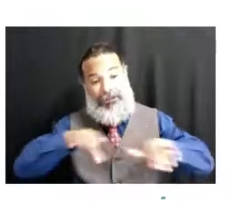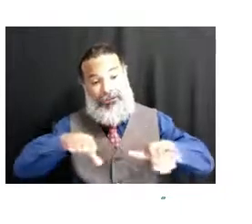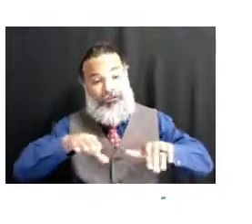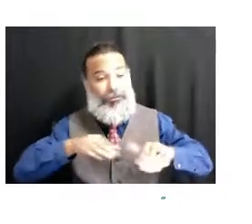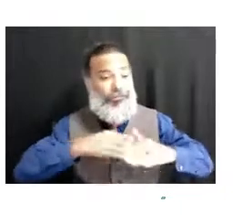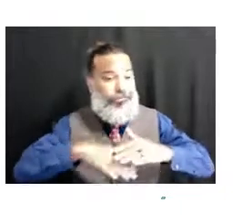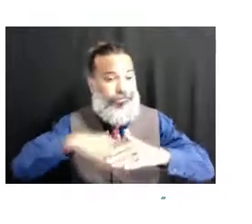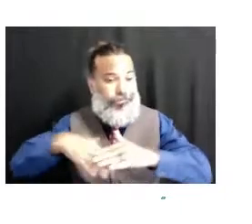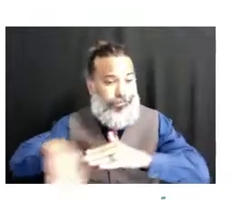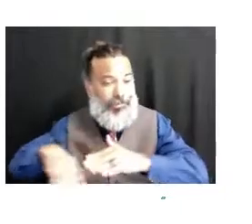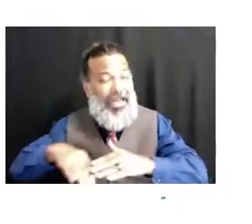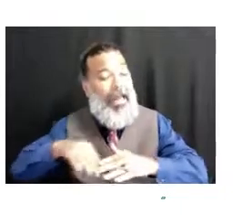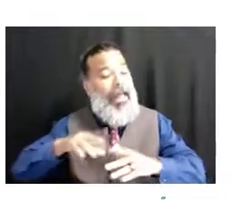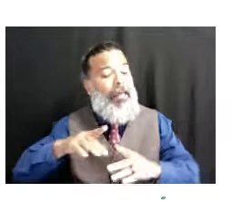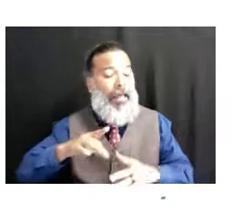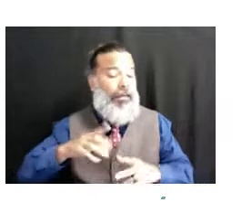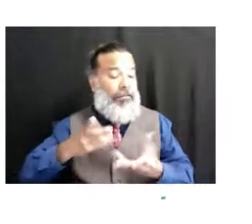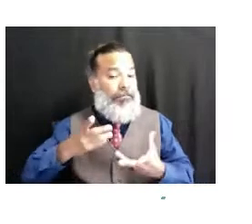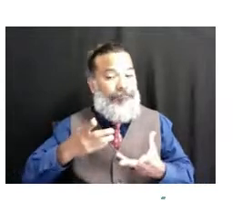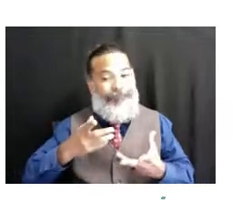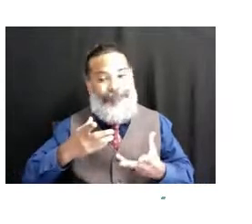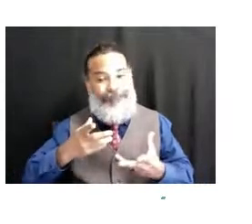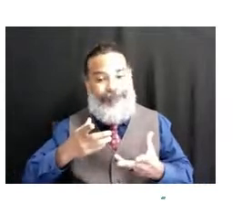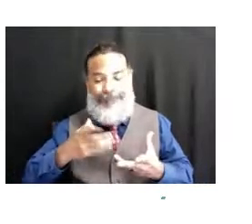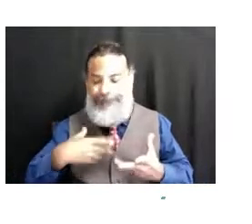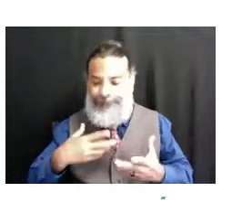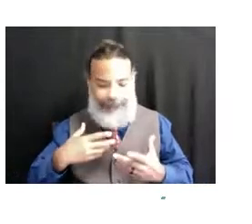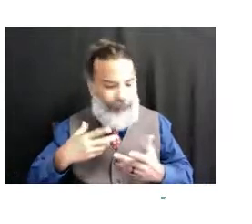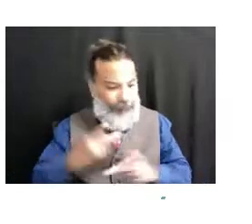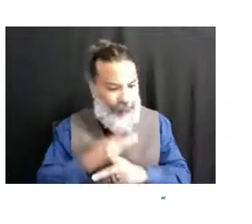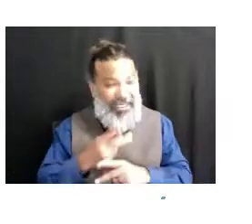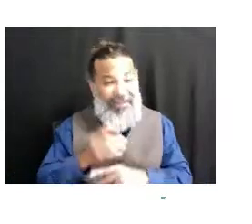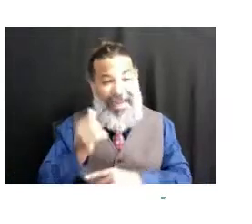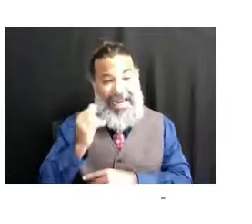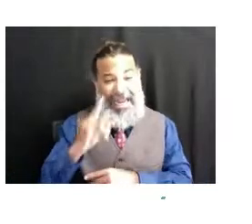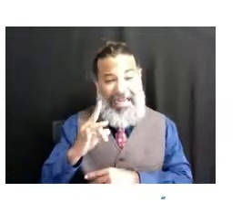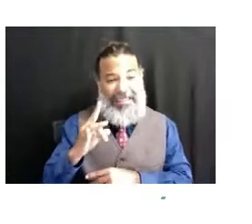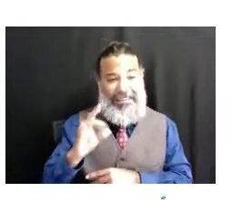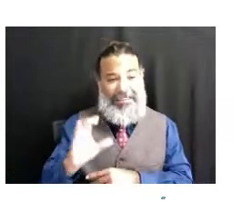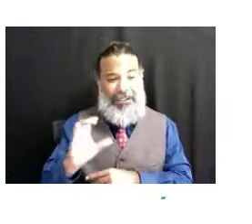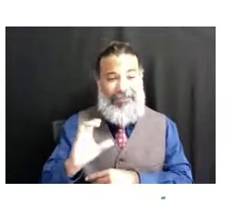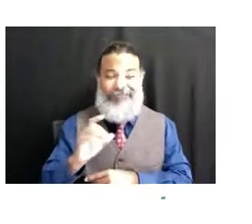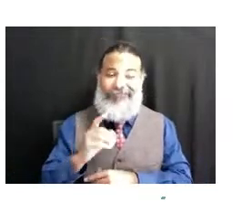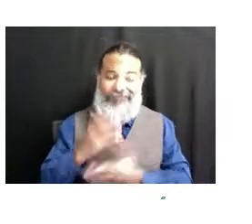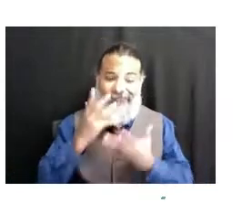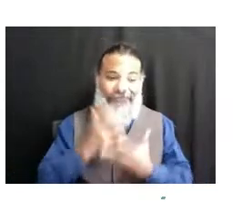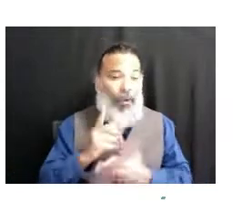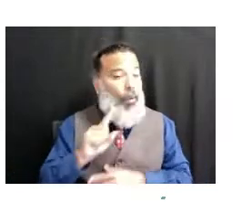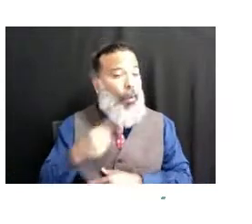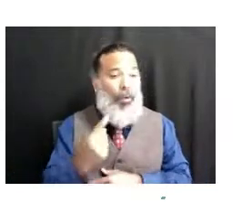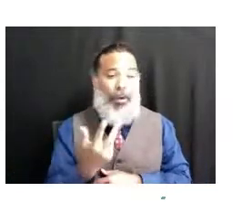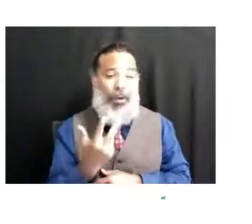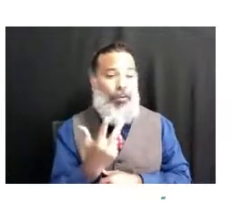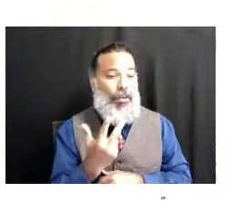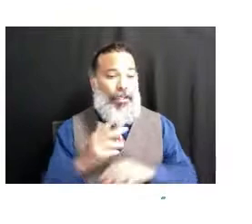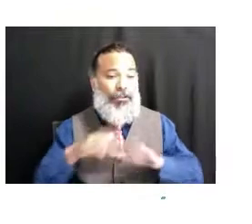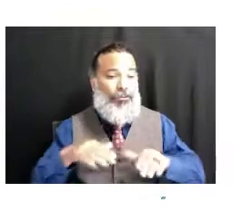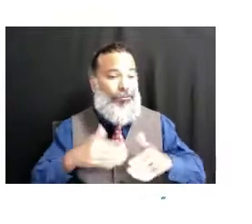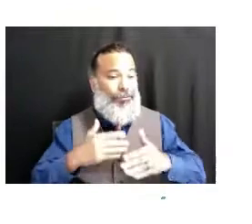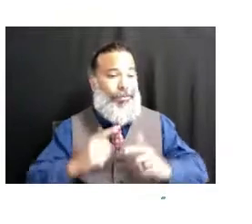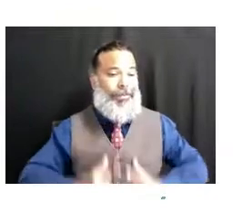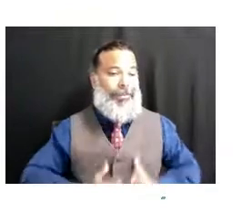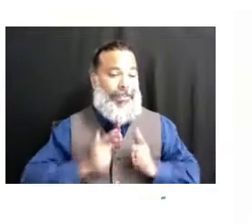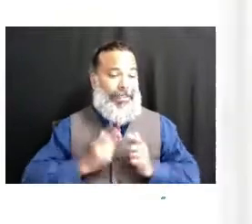that harsh calculus of the 18th century, only three of them lived